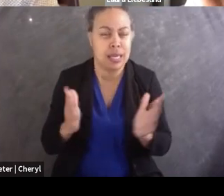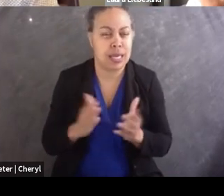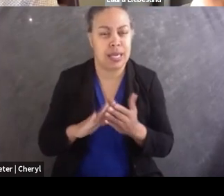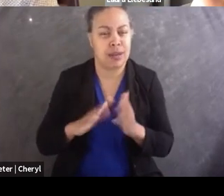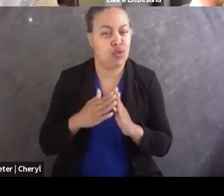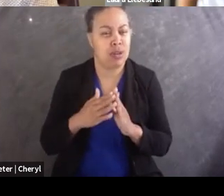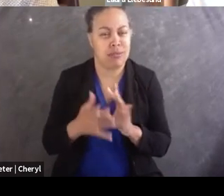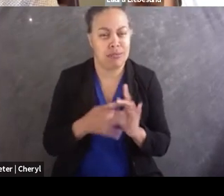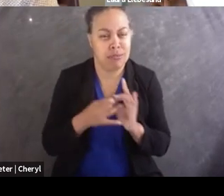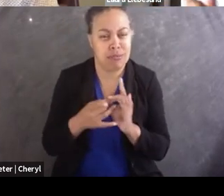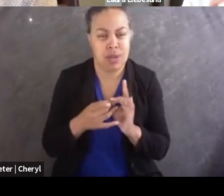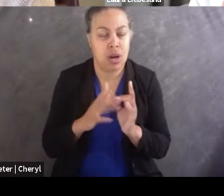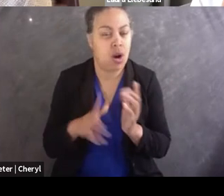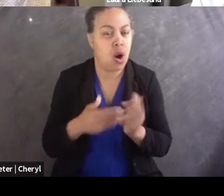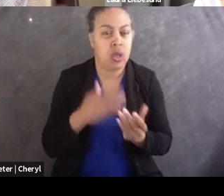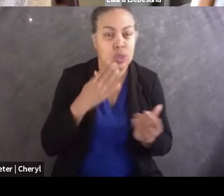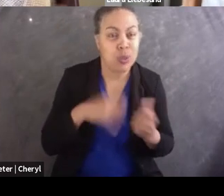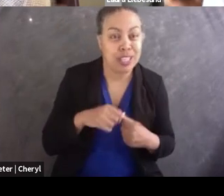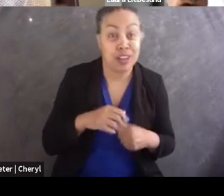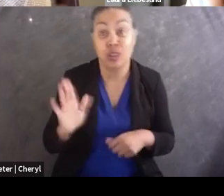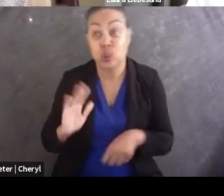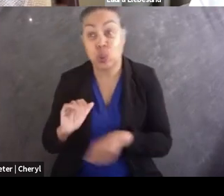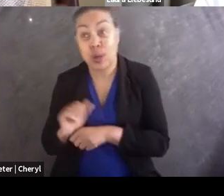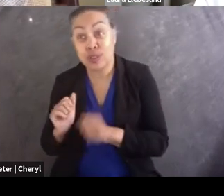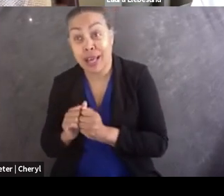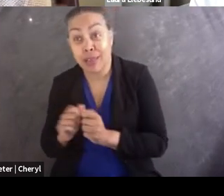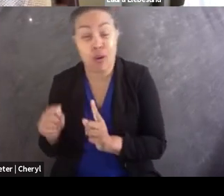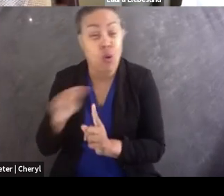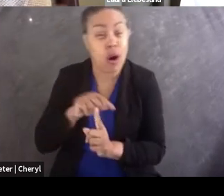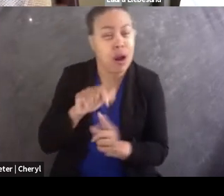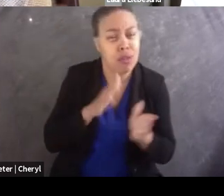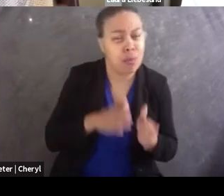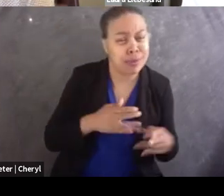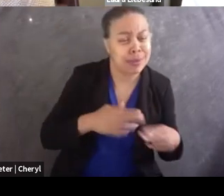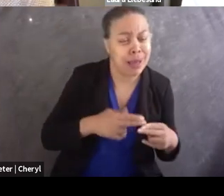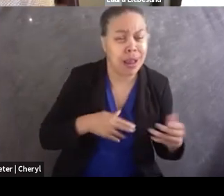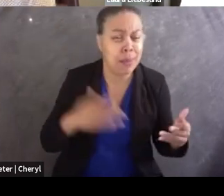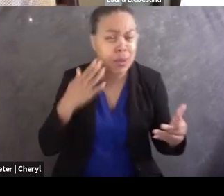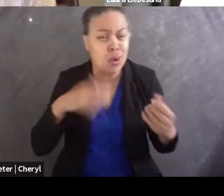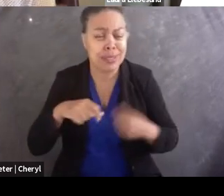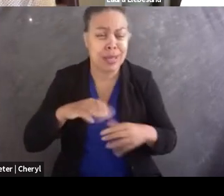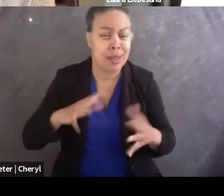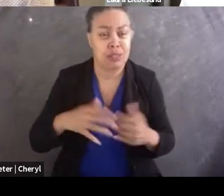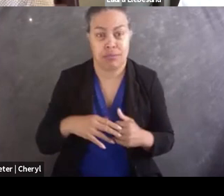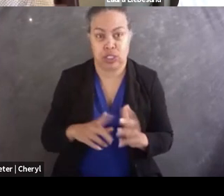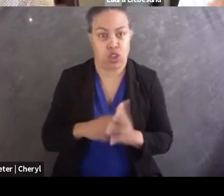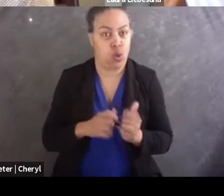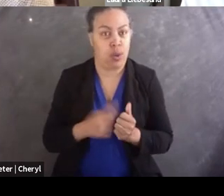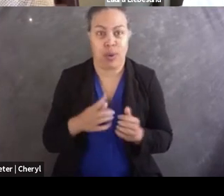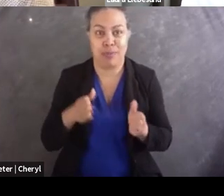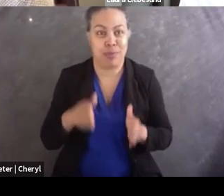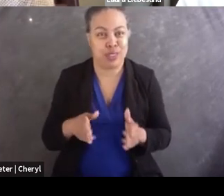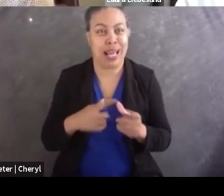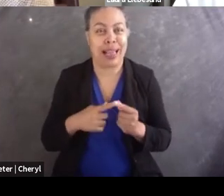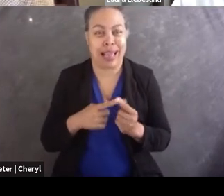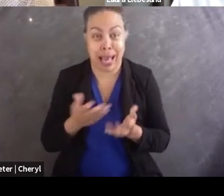other or had worked somewhere where this person worked or who knew someone who knew this person. So just start with one and the rest will